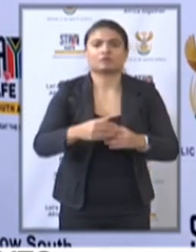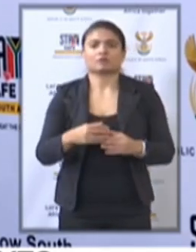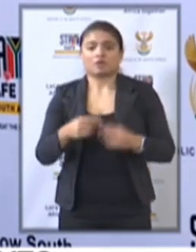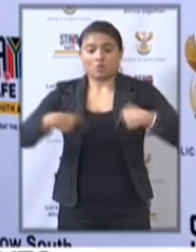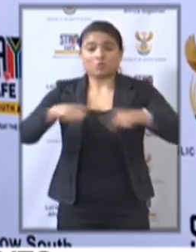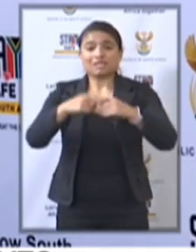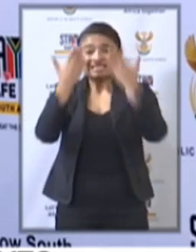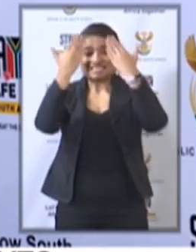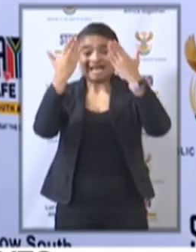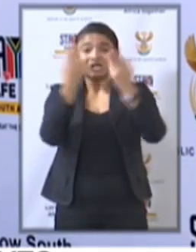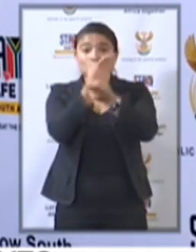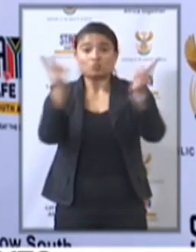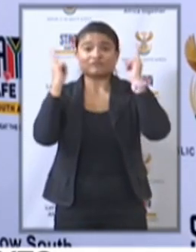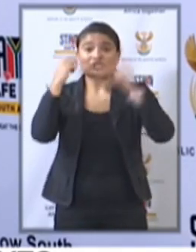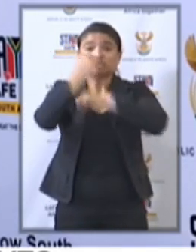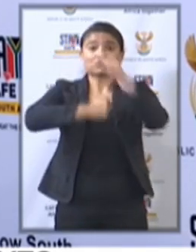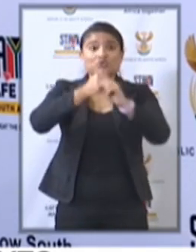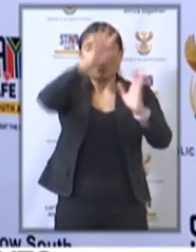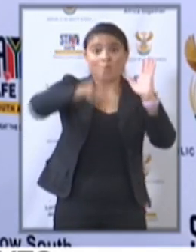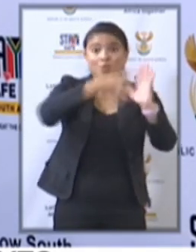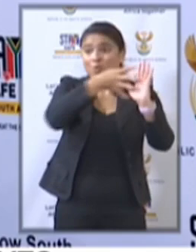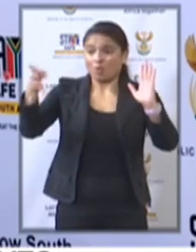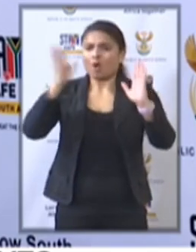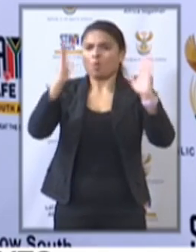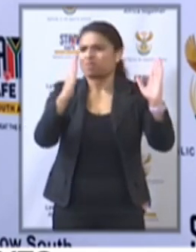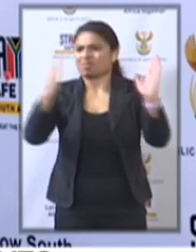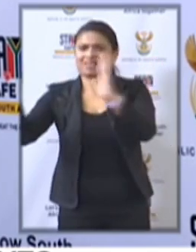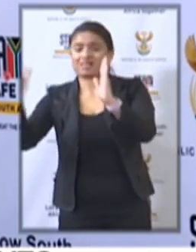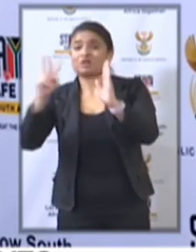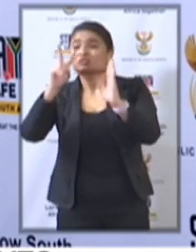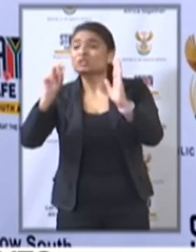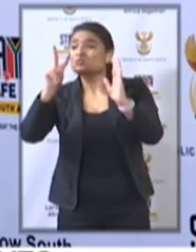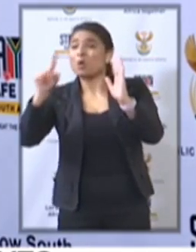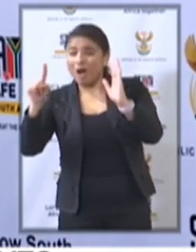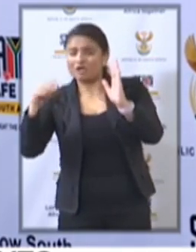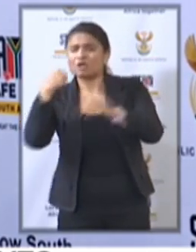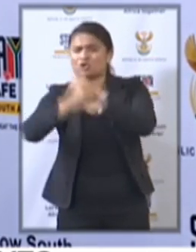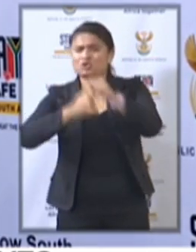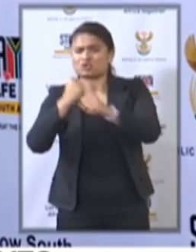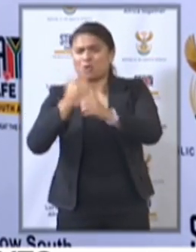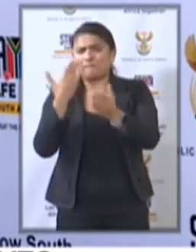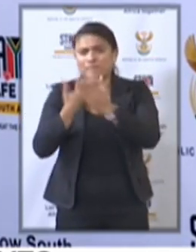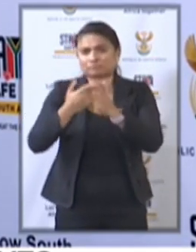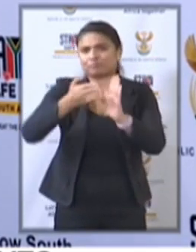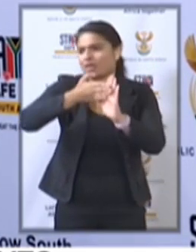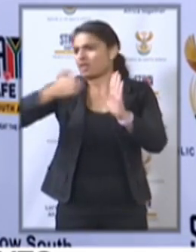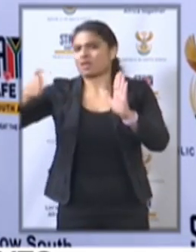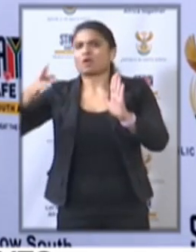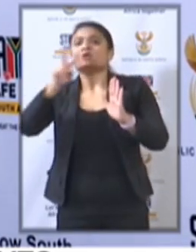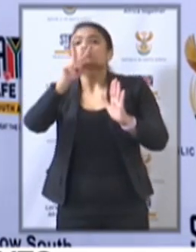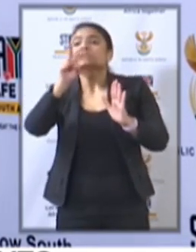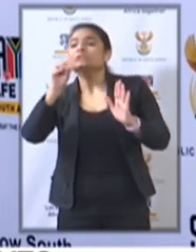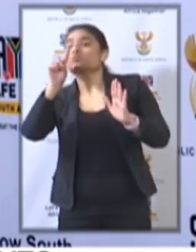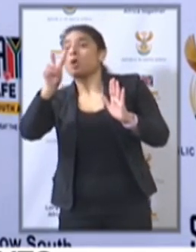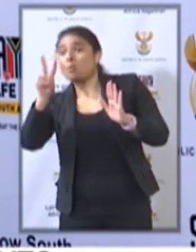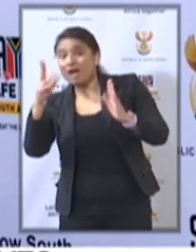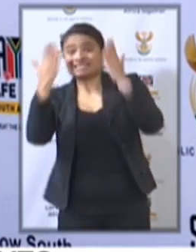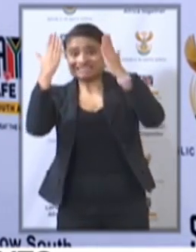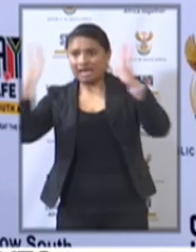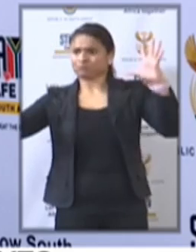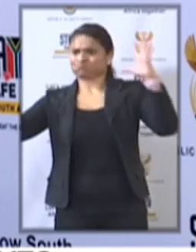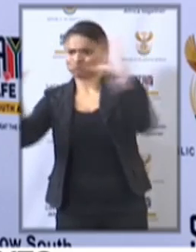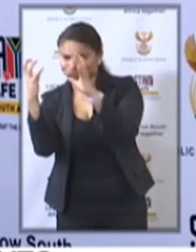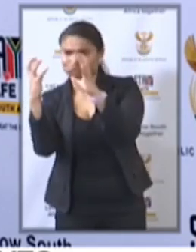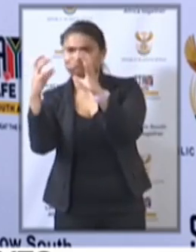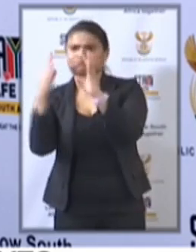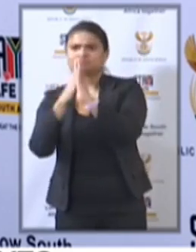that the 2021 academic year finishes within the 2021 calendar year. Amongst other things,